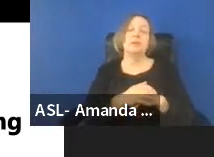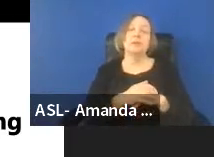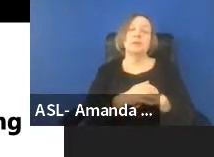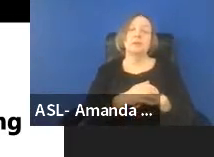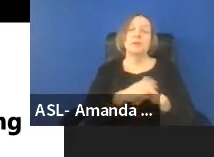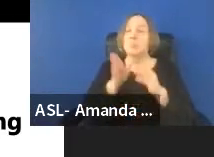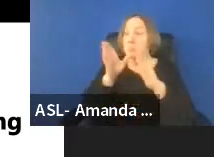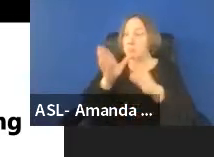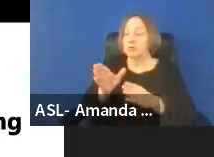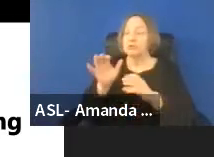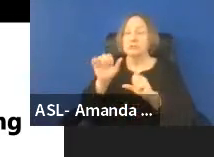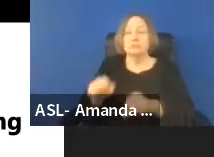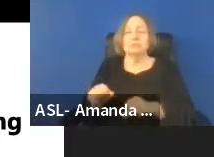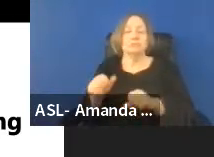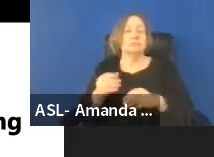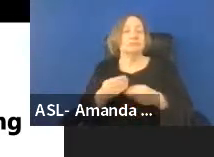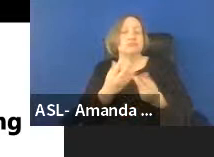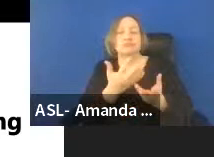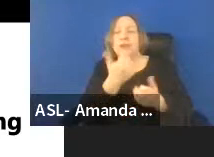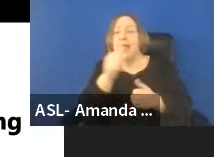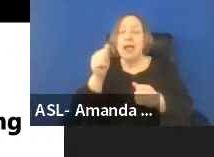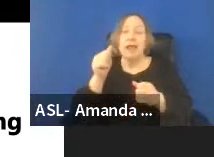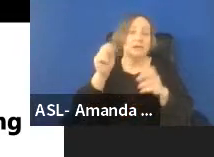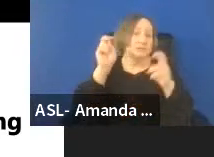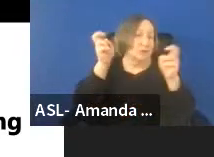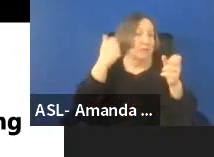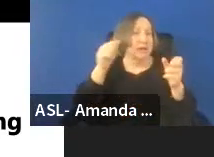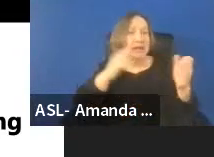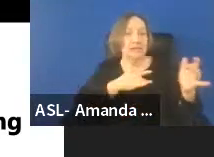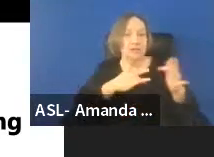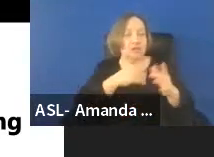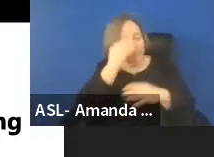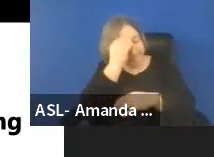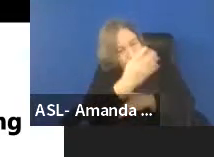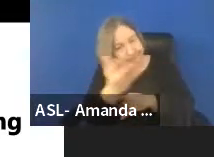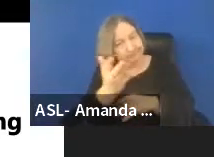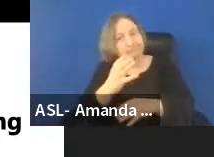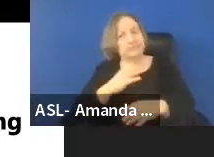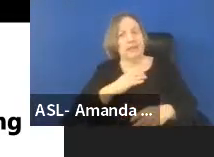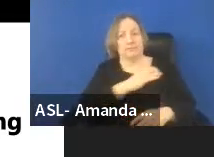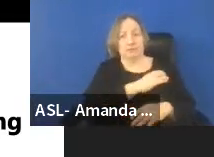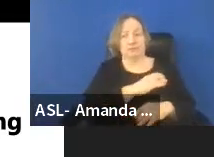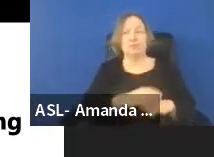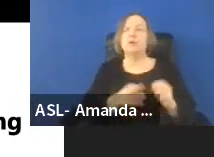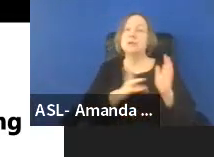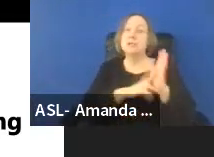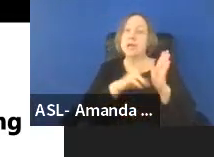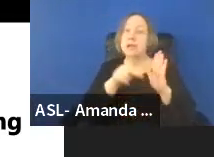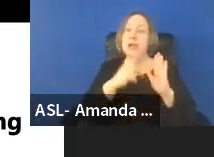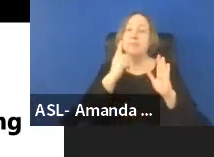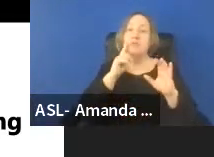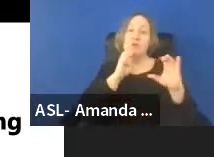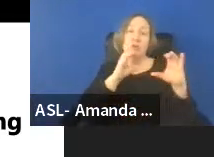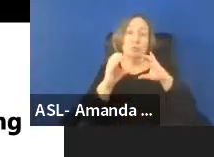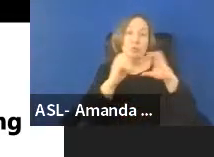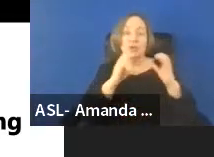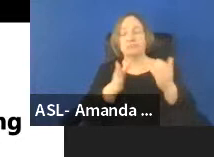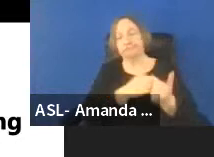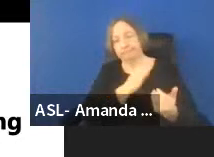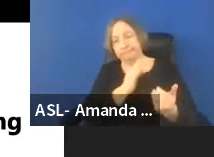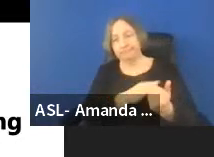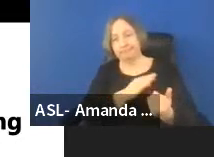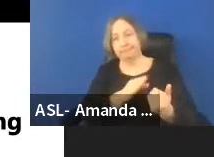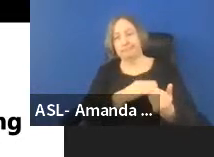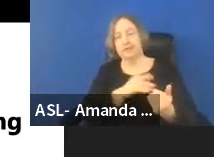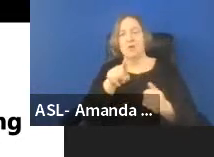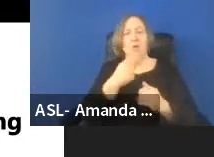may present any topic or concern they have to council. Signing up for a communication is easy and it only